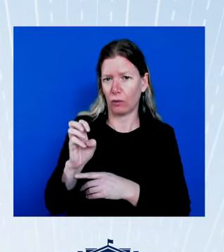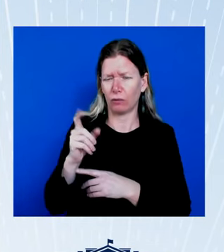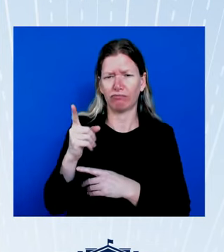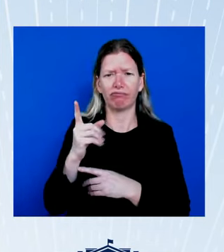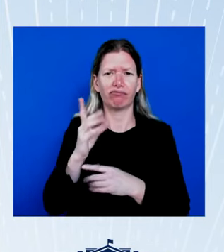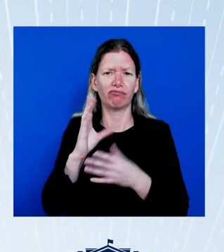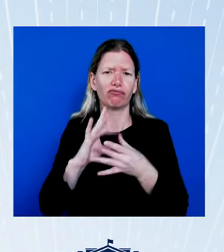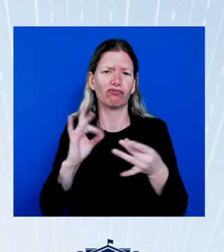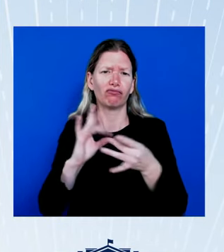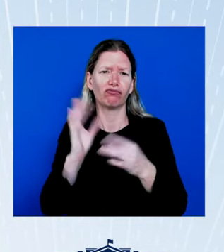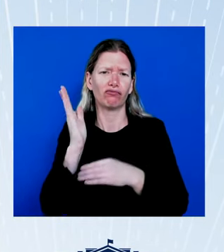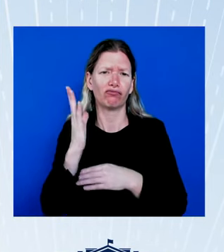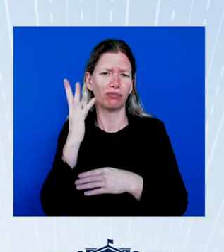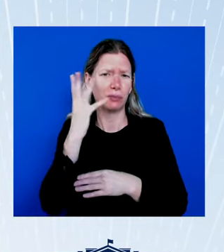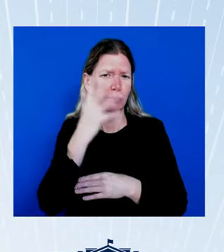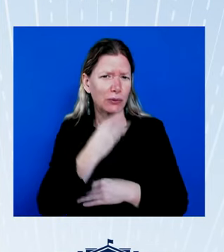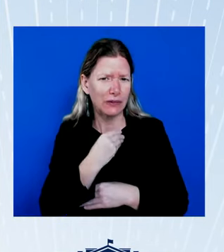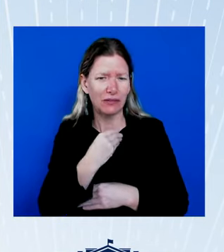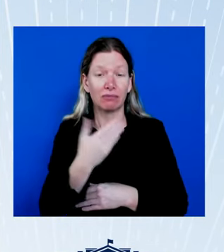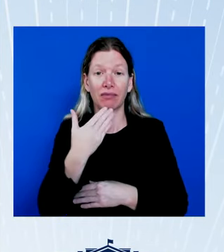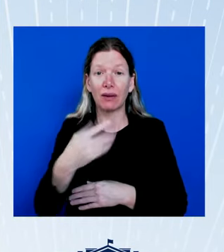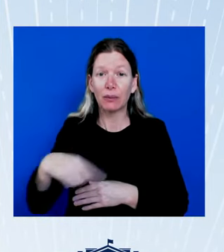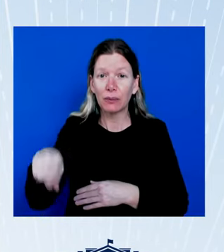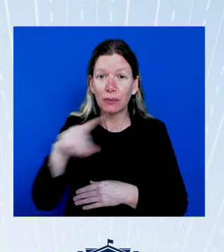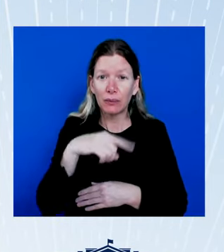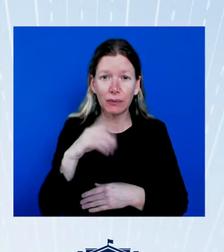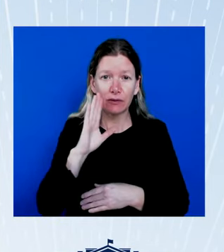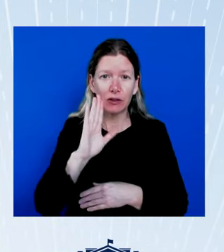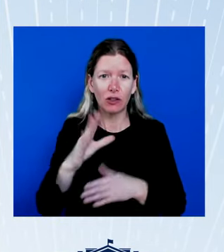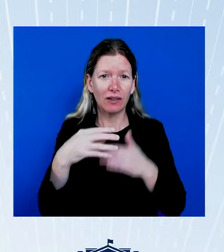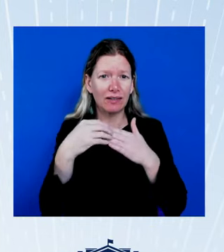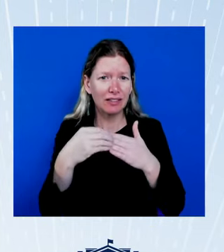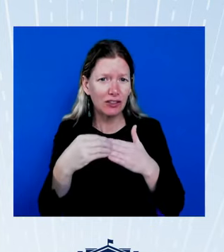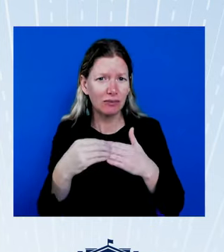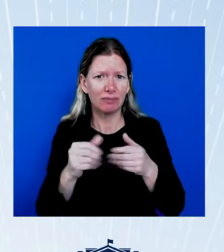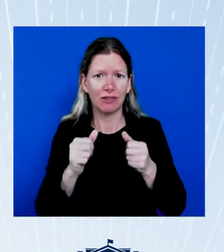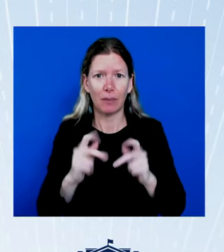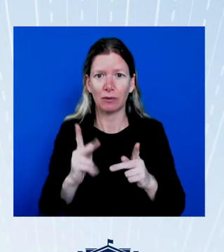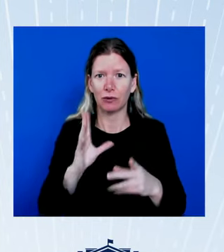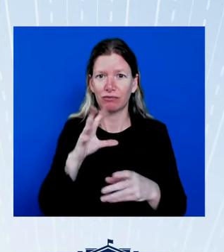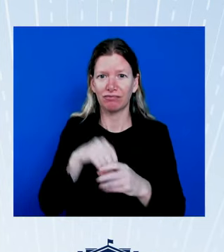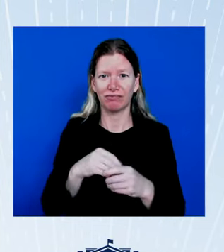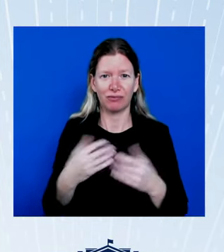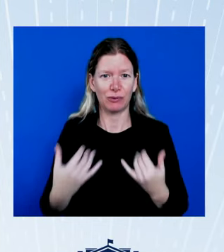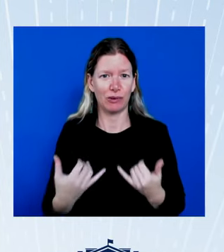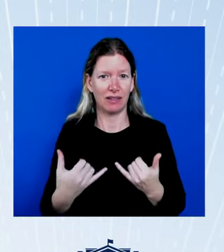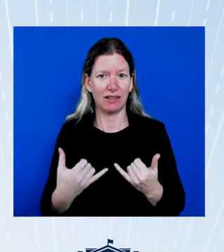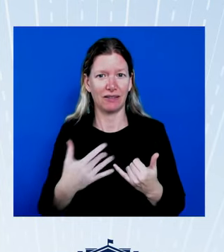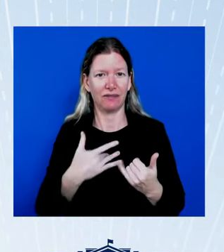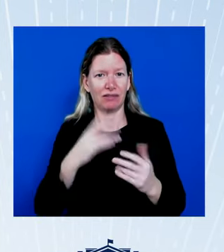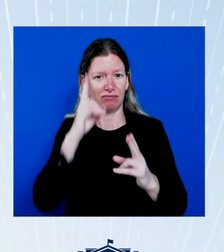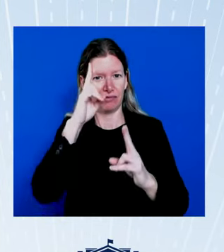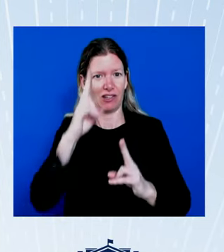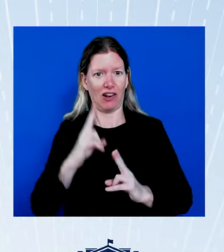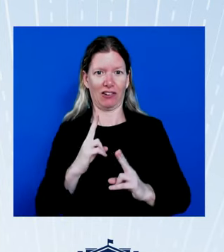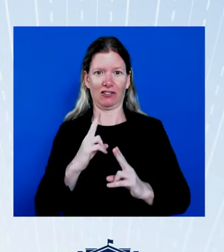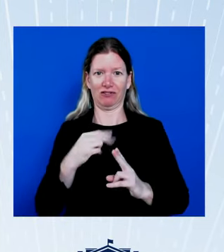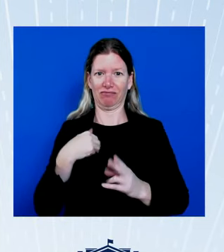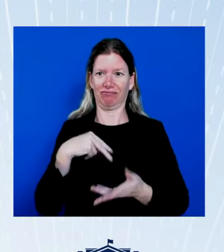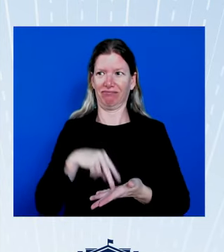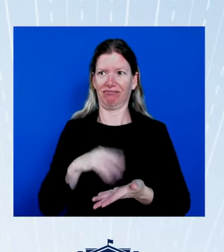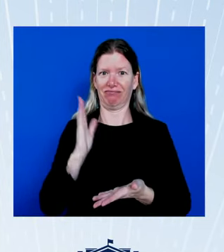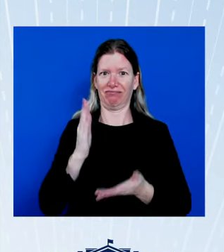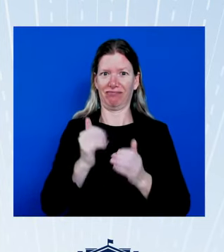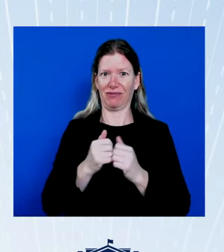leadership and for the opportunity to participate today. It's an honor to speak alongside everybody, and I know you have an